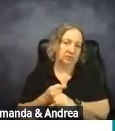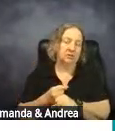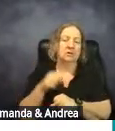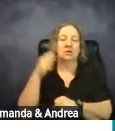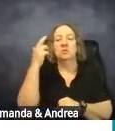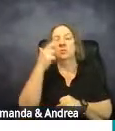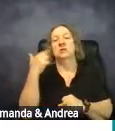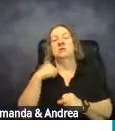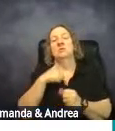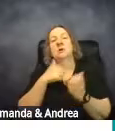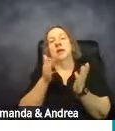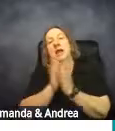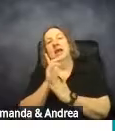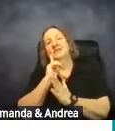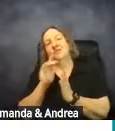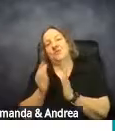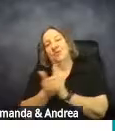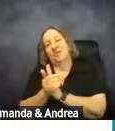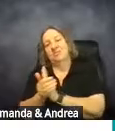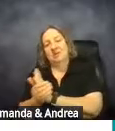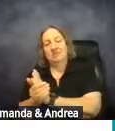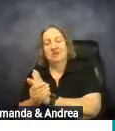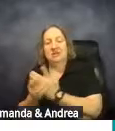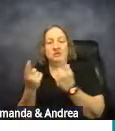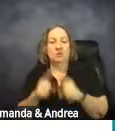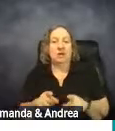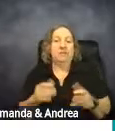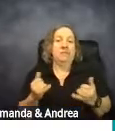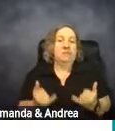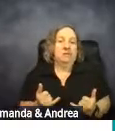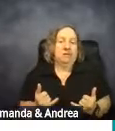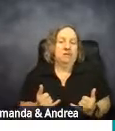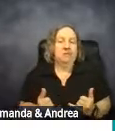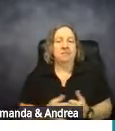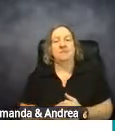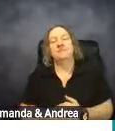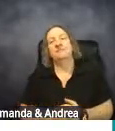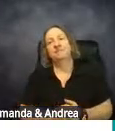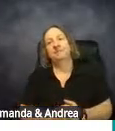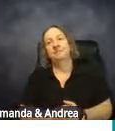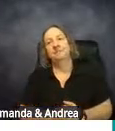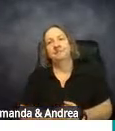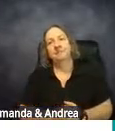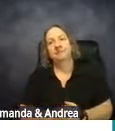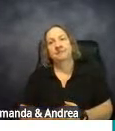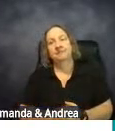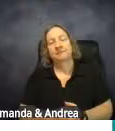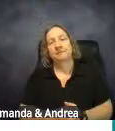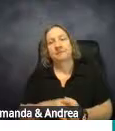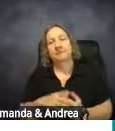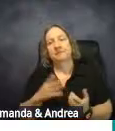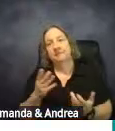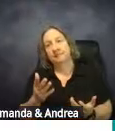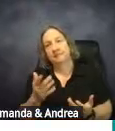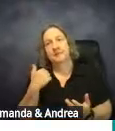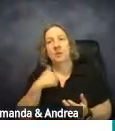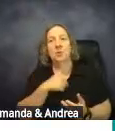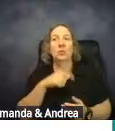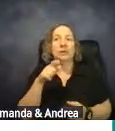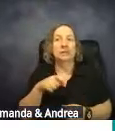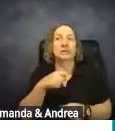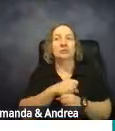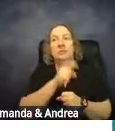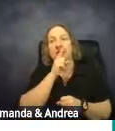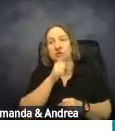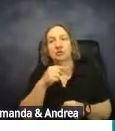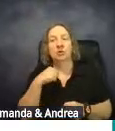asking for these amendments to happen now. So once again, we need to make sure that we